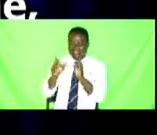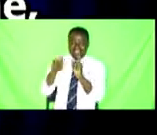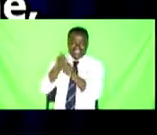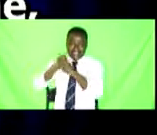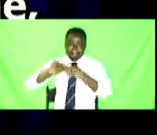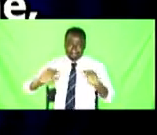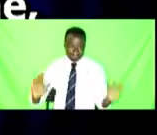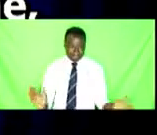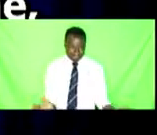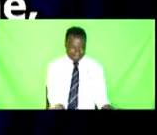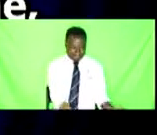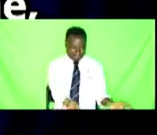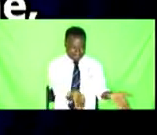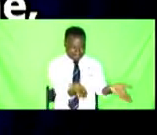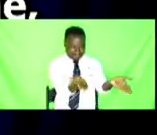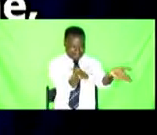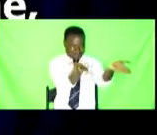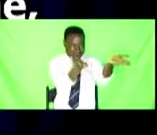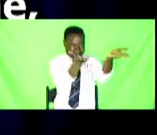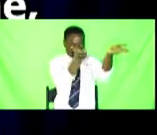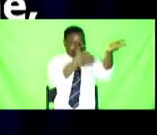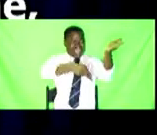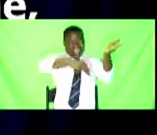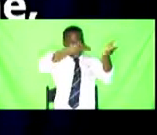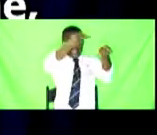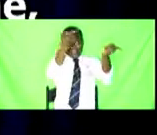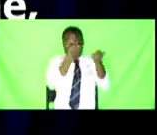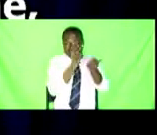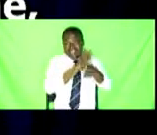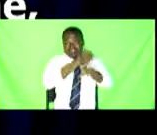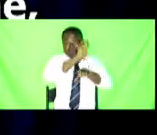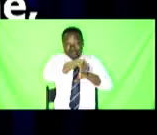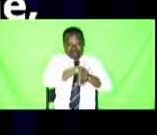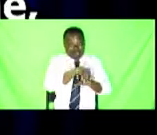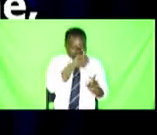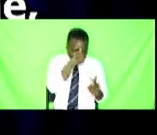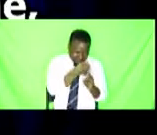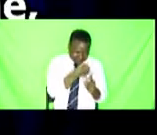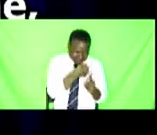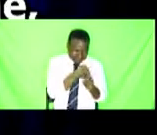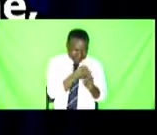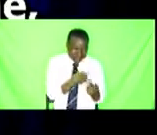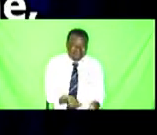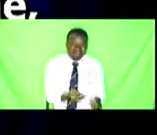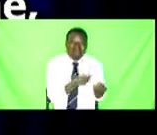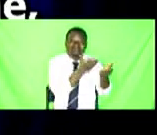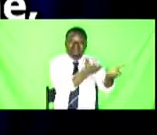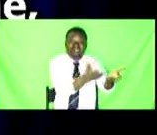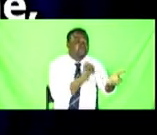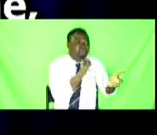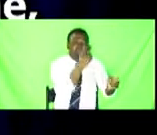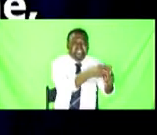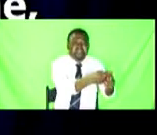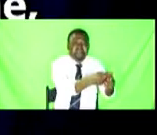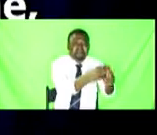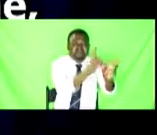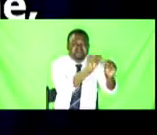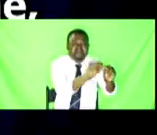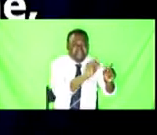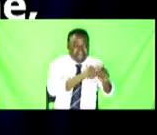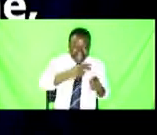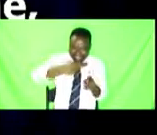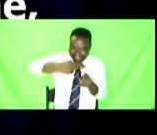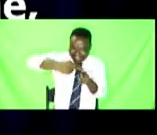exalted him to the highest place and gave him what? Not a name, but the